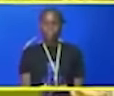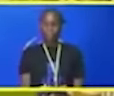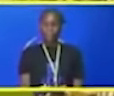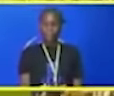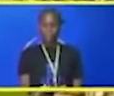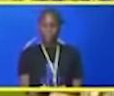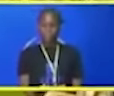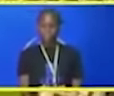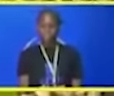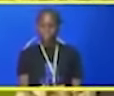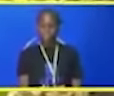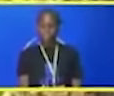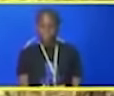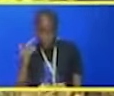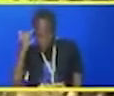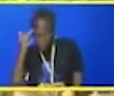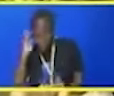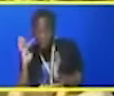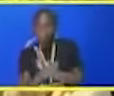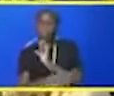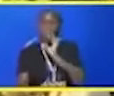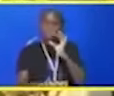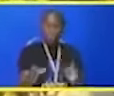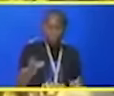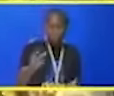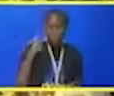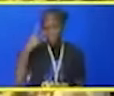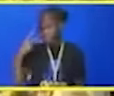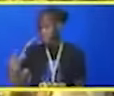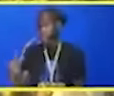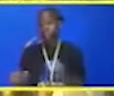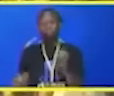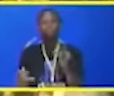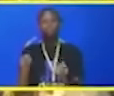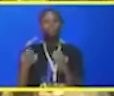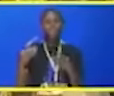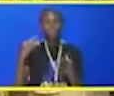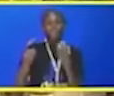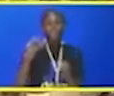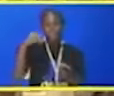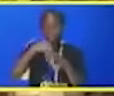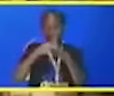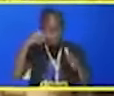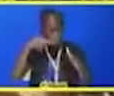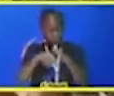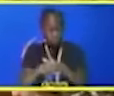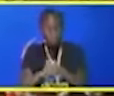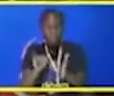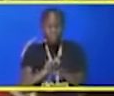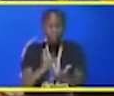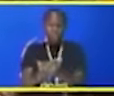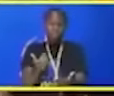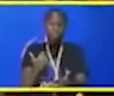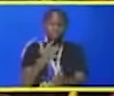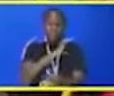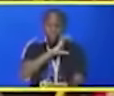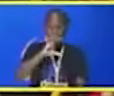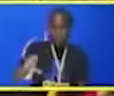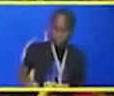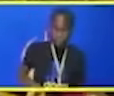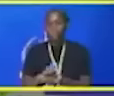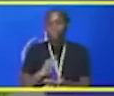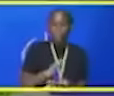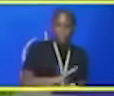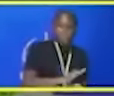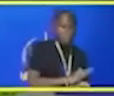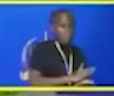This I know by the Spirit. I have seen it many times in my visions, that before Christ returns, this church of the Lord